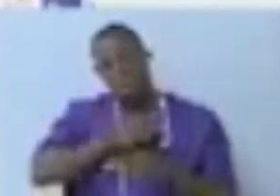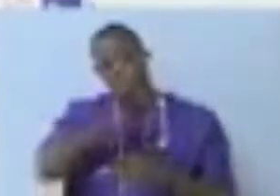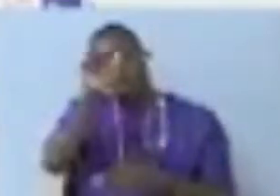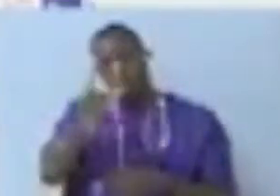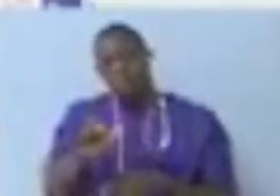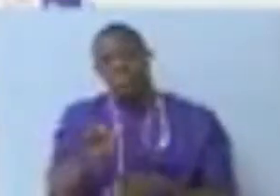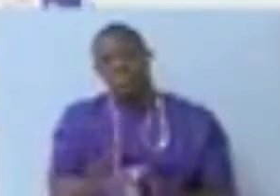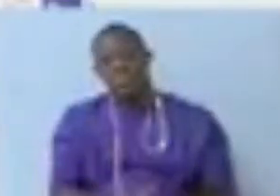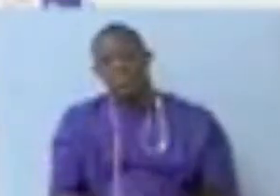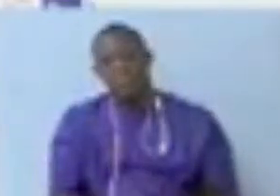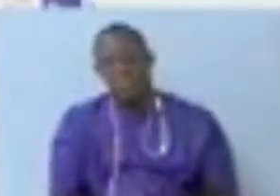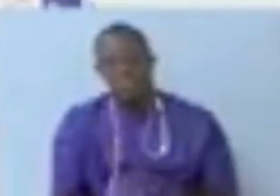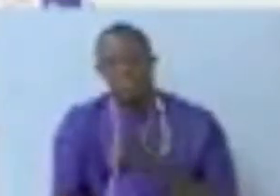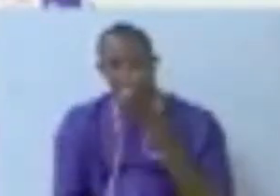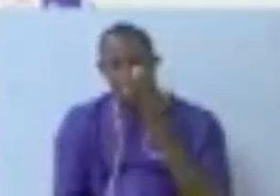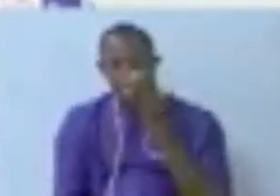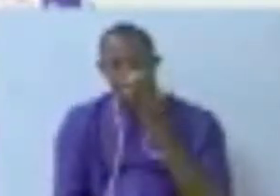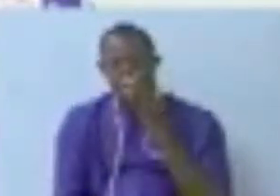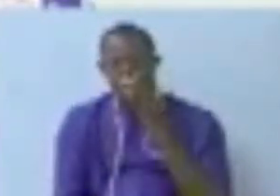Chief Justice.